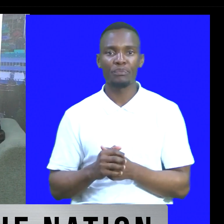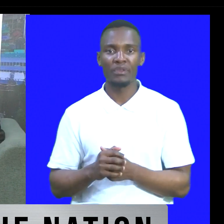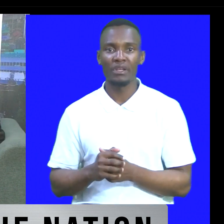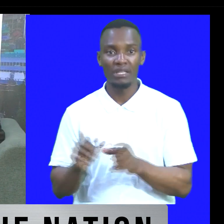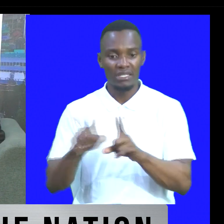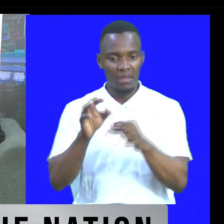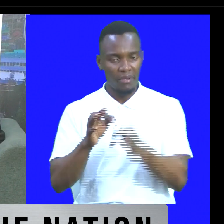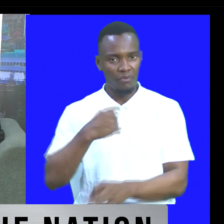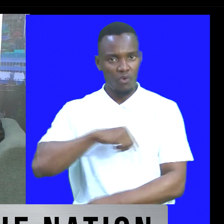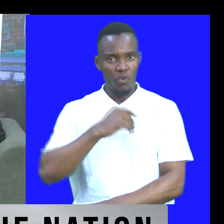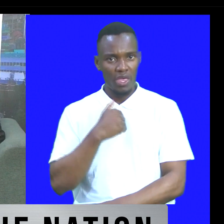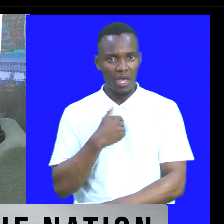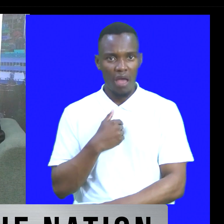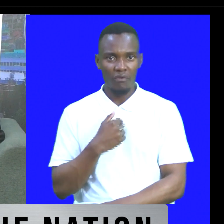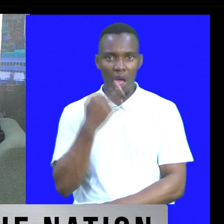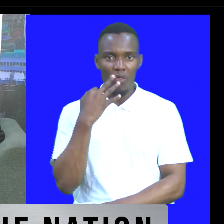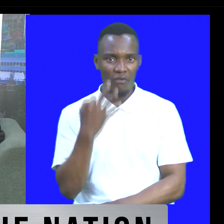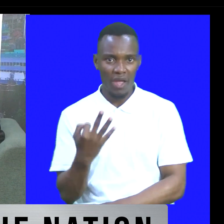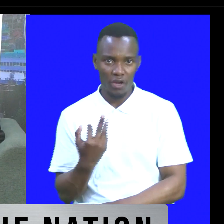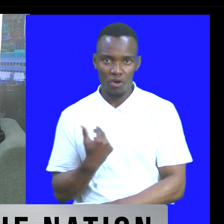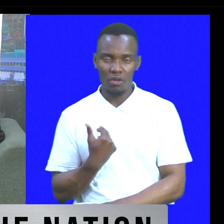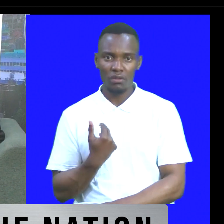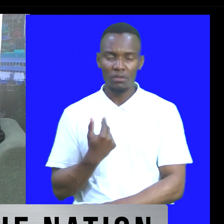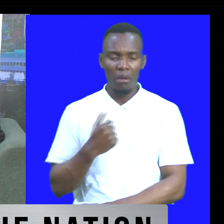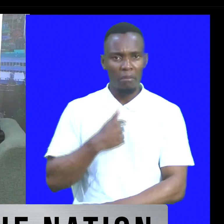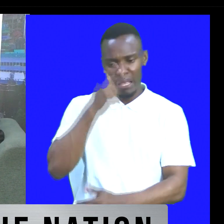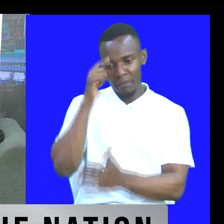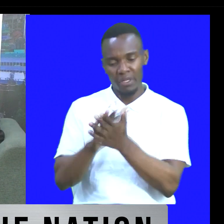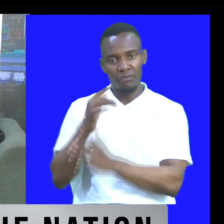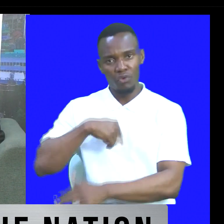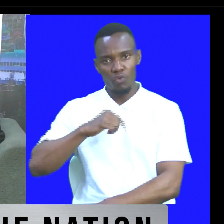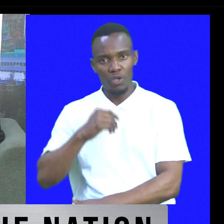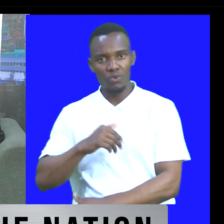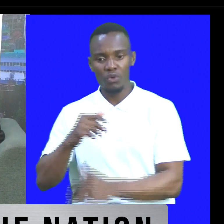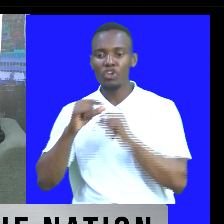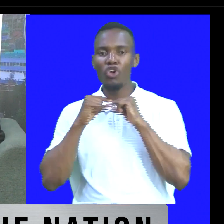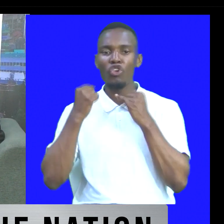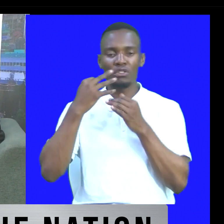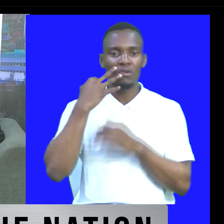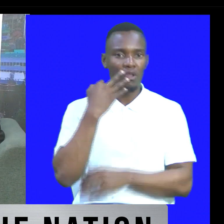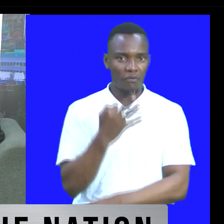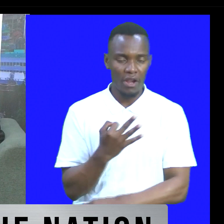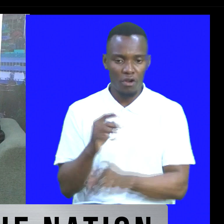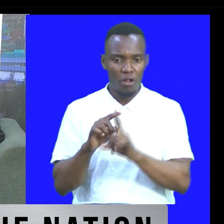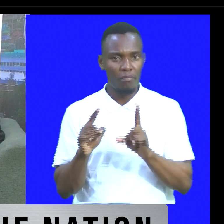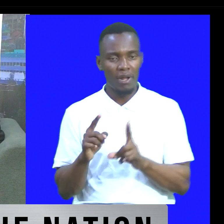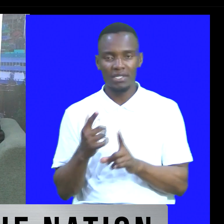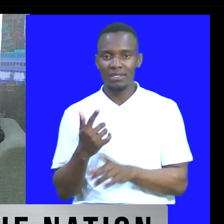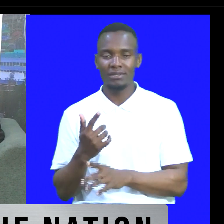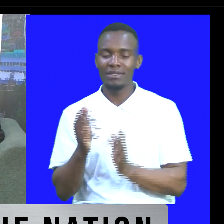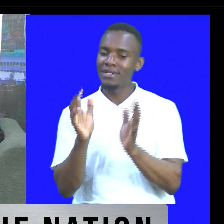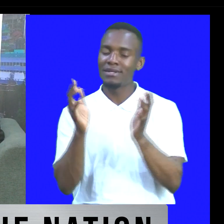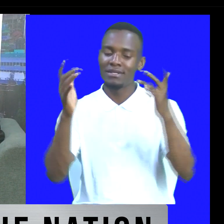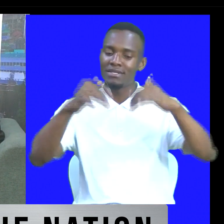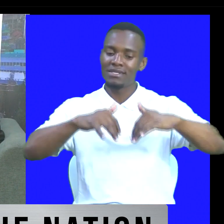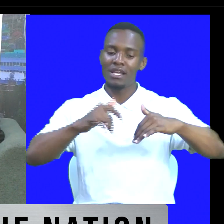final. We seem to be the people who are going to host the final. Yes. But then, Jonah, we have been looking at stadiums, some